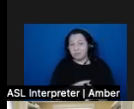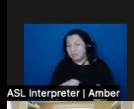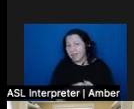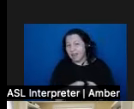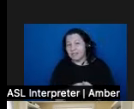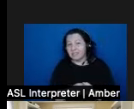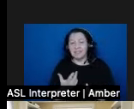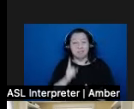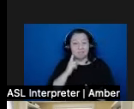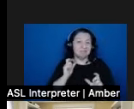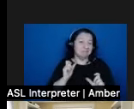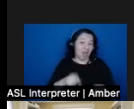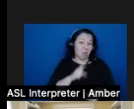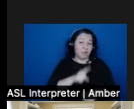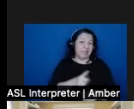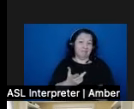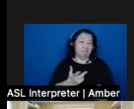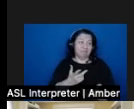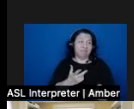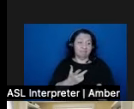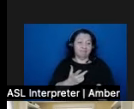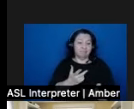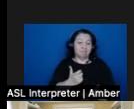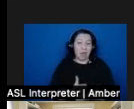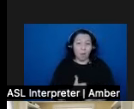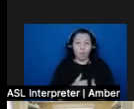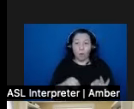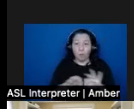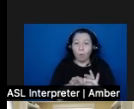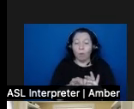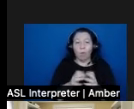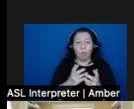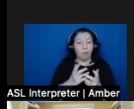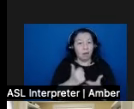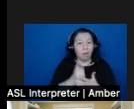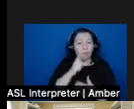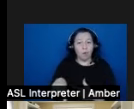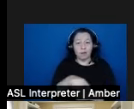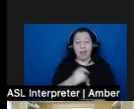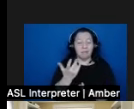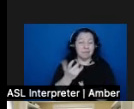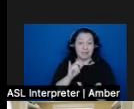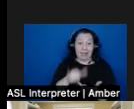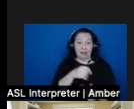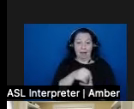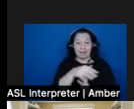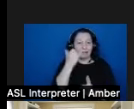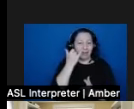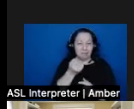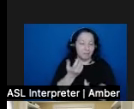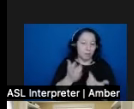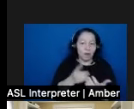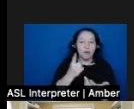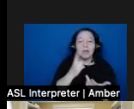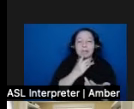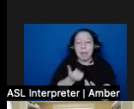think can be important too, in the context that makes sense for you. And that the mental health